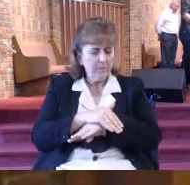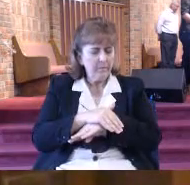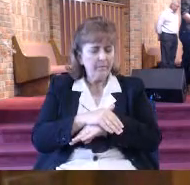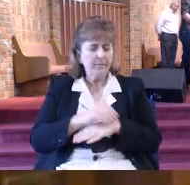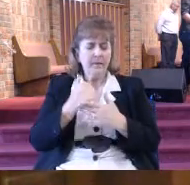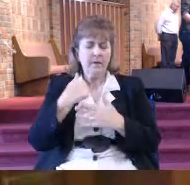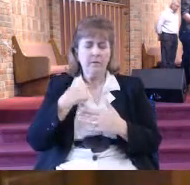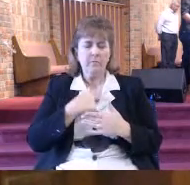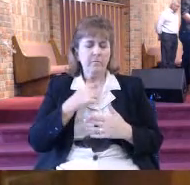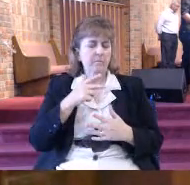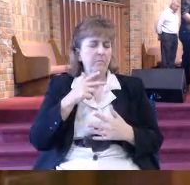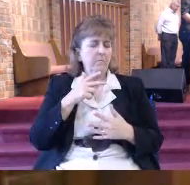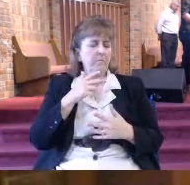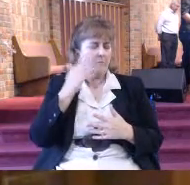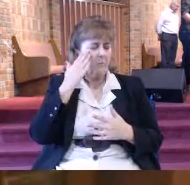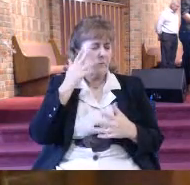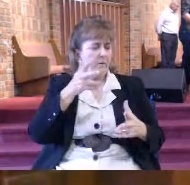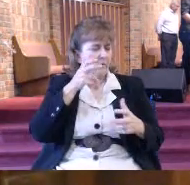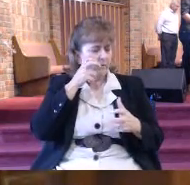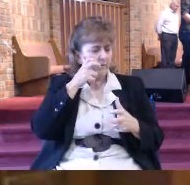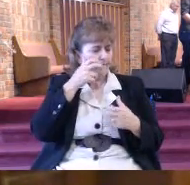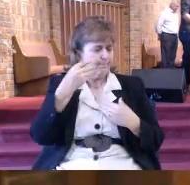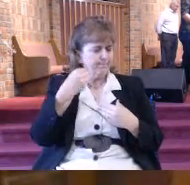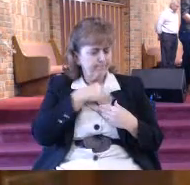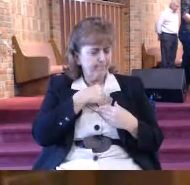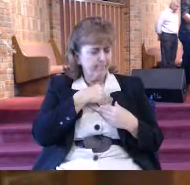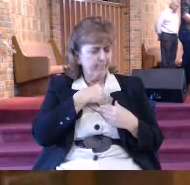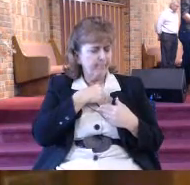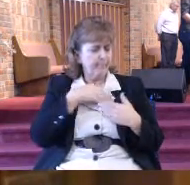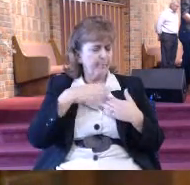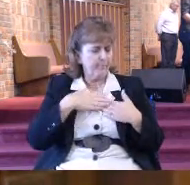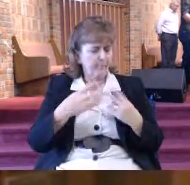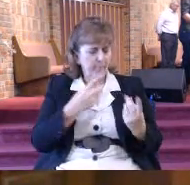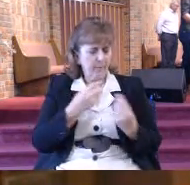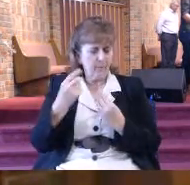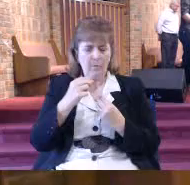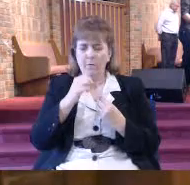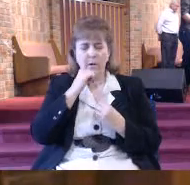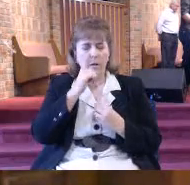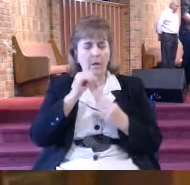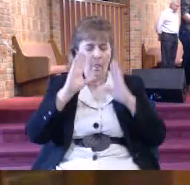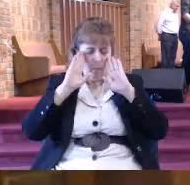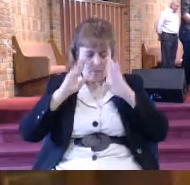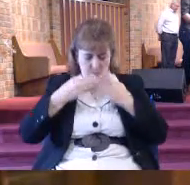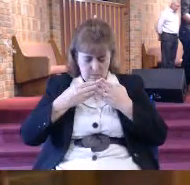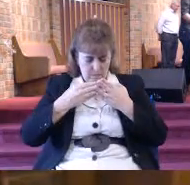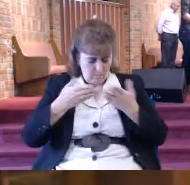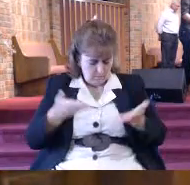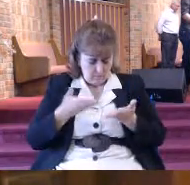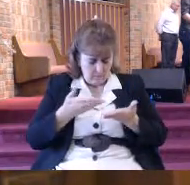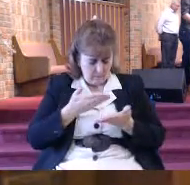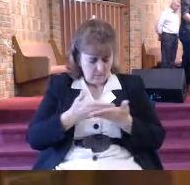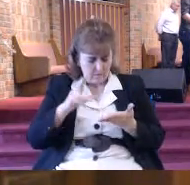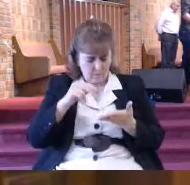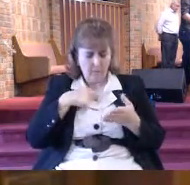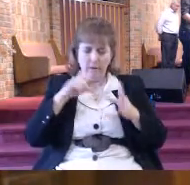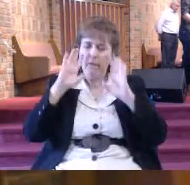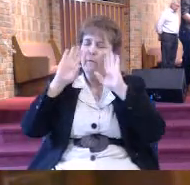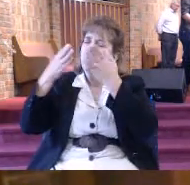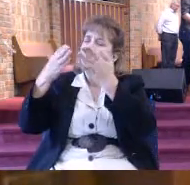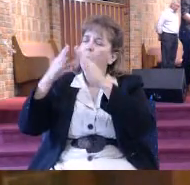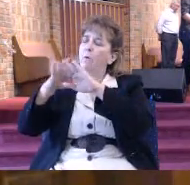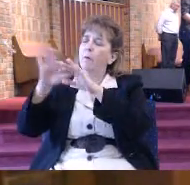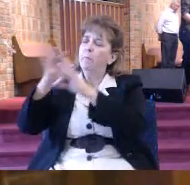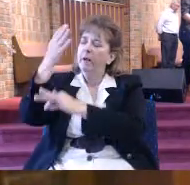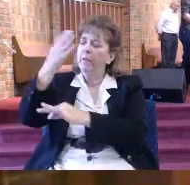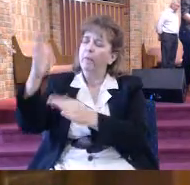take the things that we've heard and to apply them to our lives, so that we are not so focused on just on the physical, but more on the spiritual, so that we can